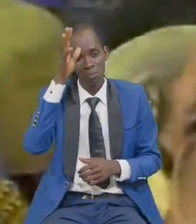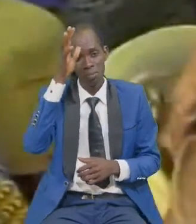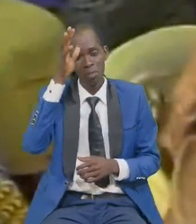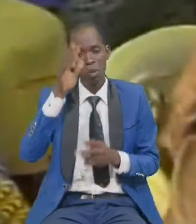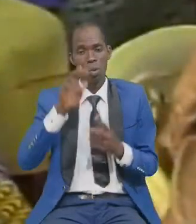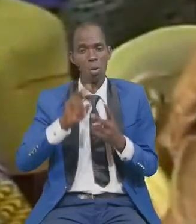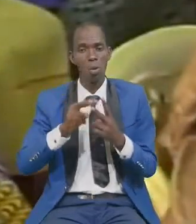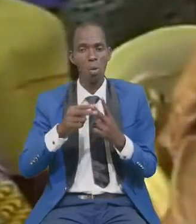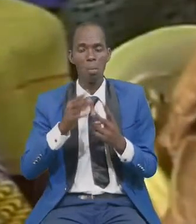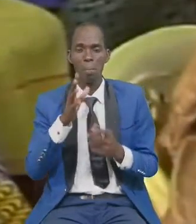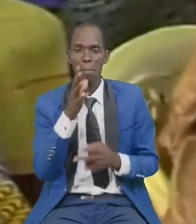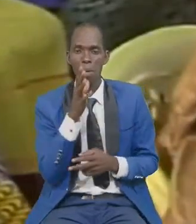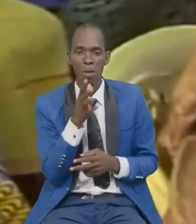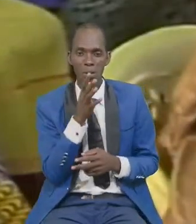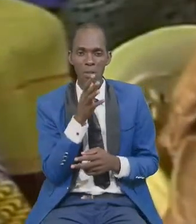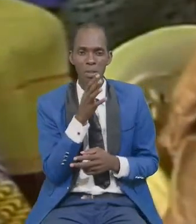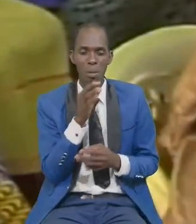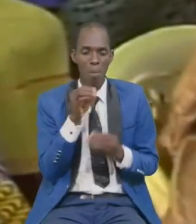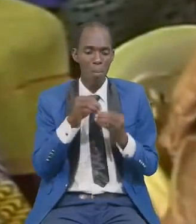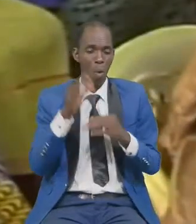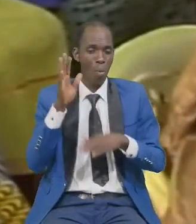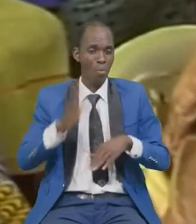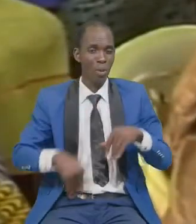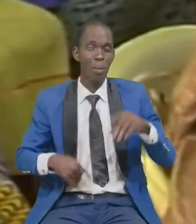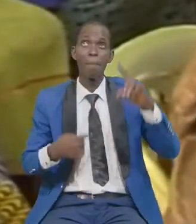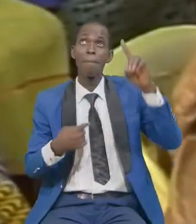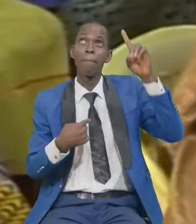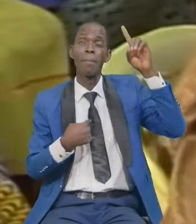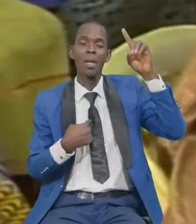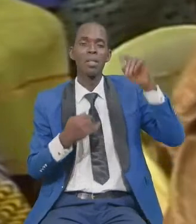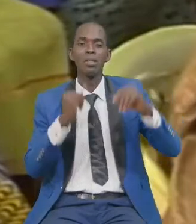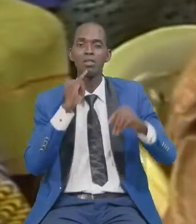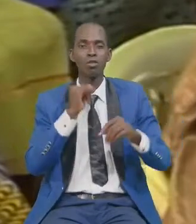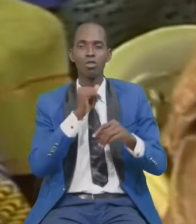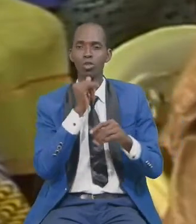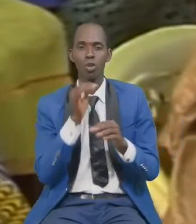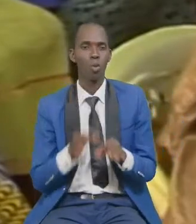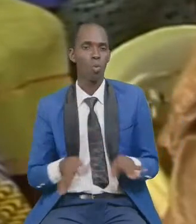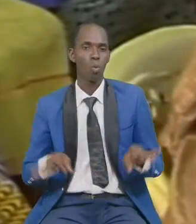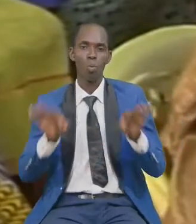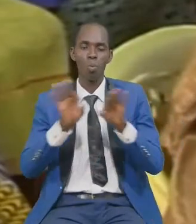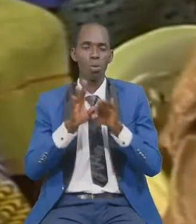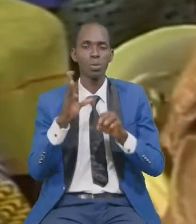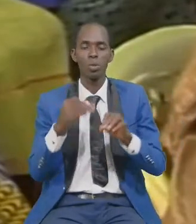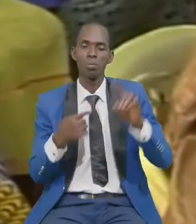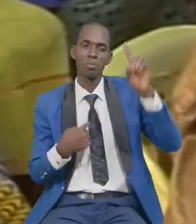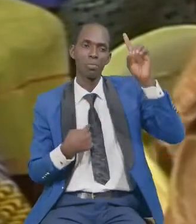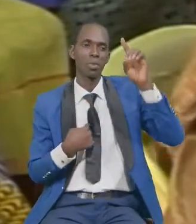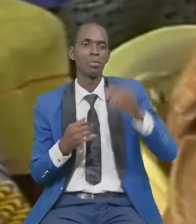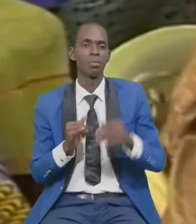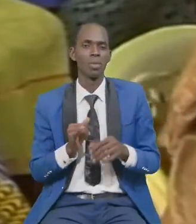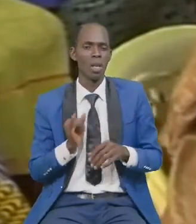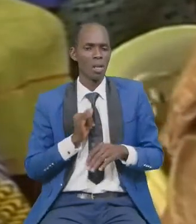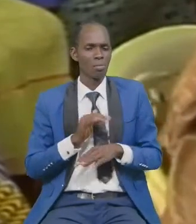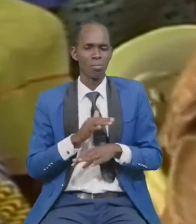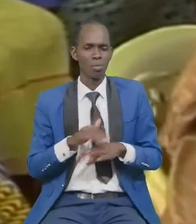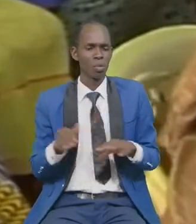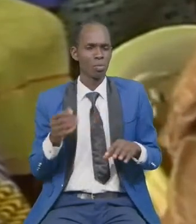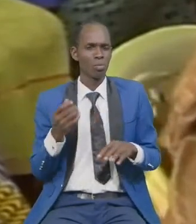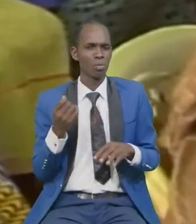or mother more than me is not worthy of me. I don't understand that, do